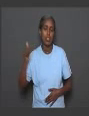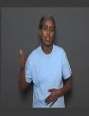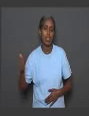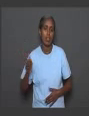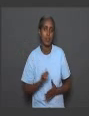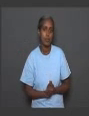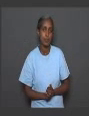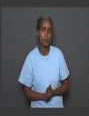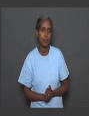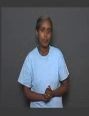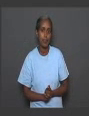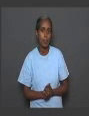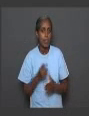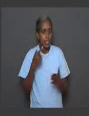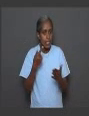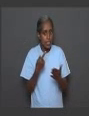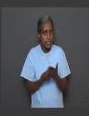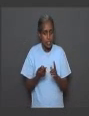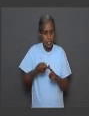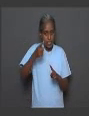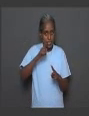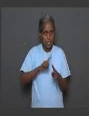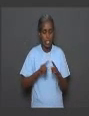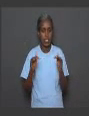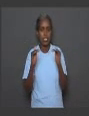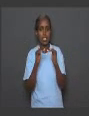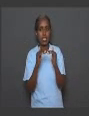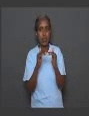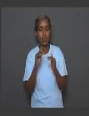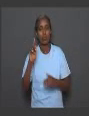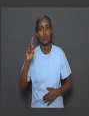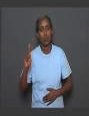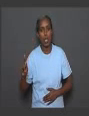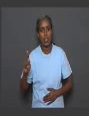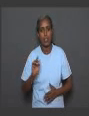EA. This in turn is equal to 1.